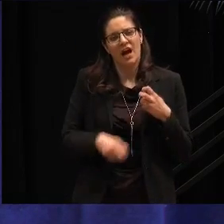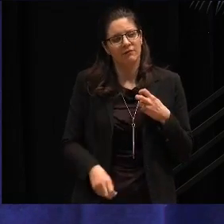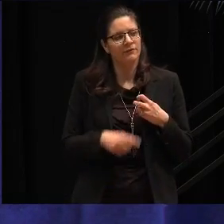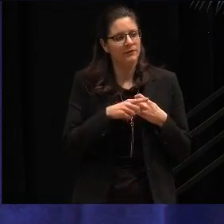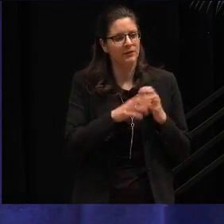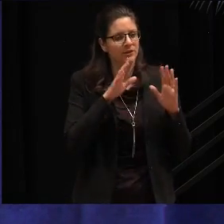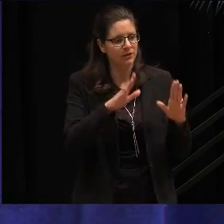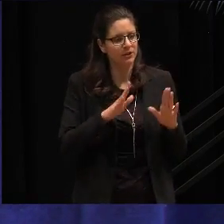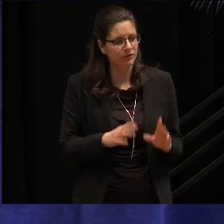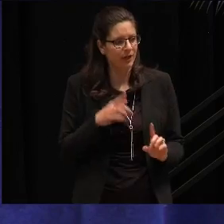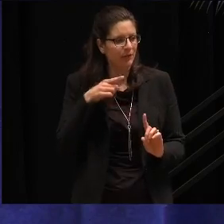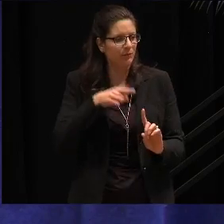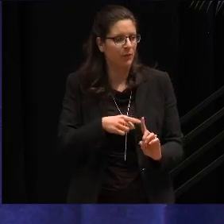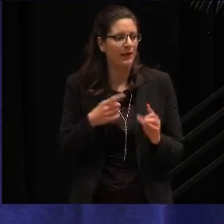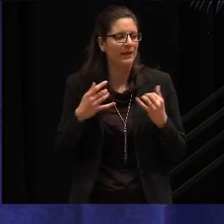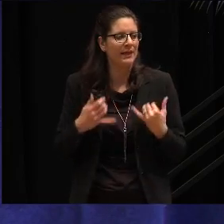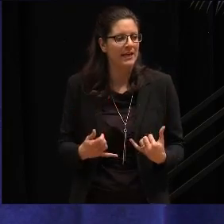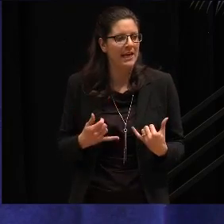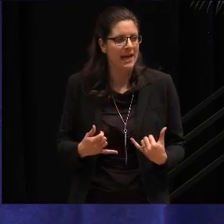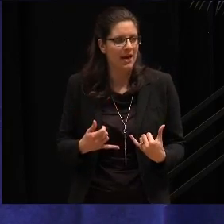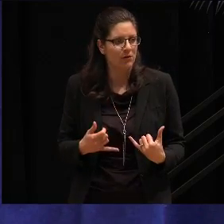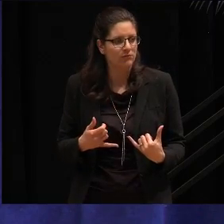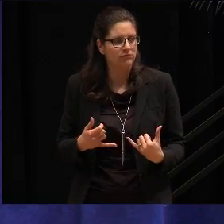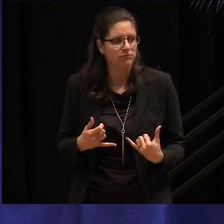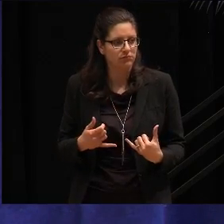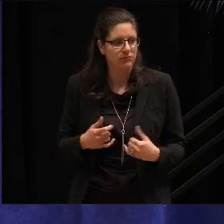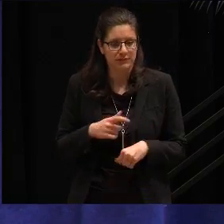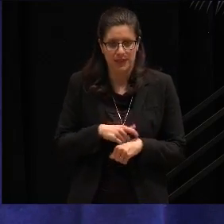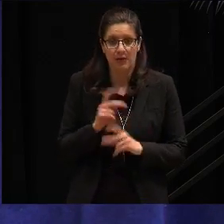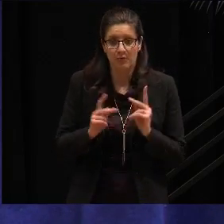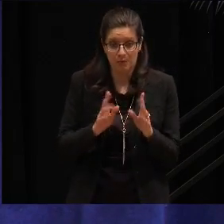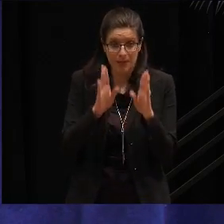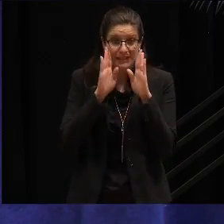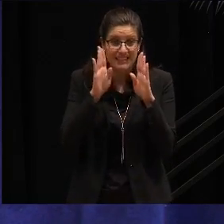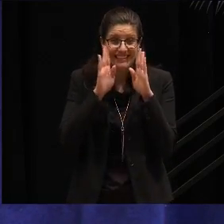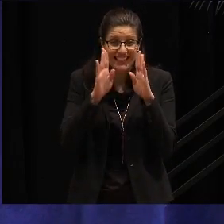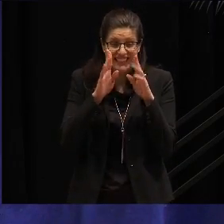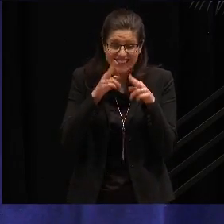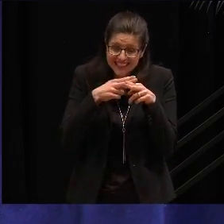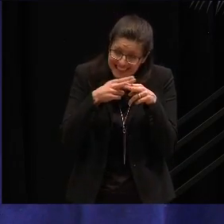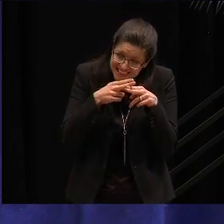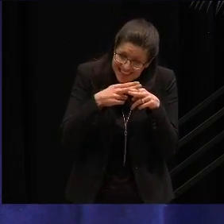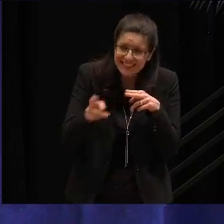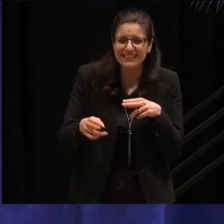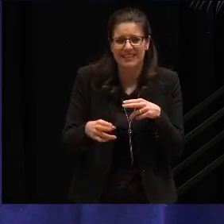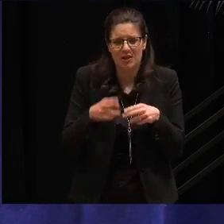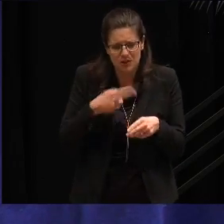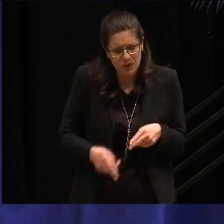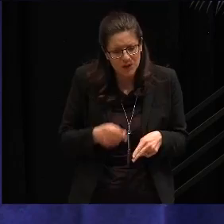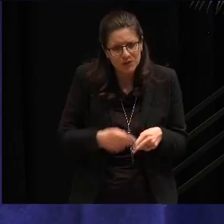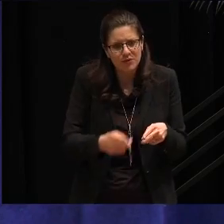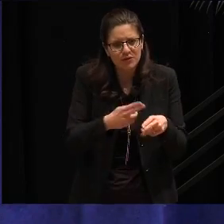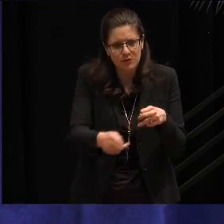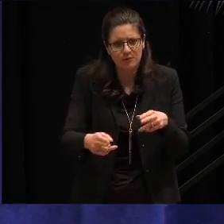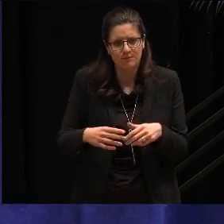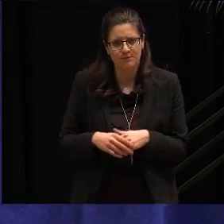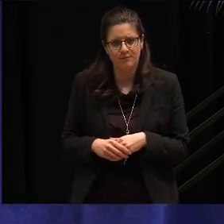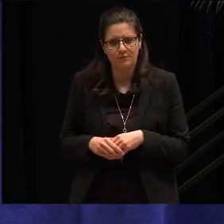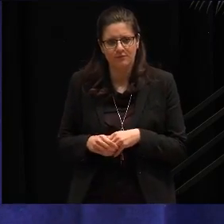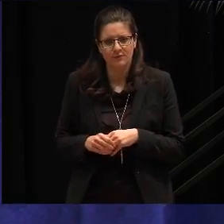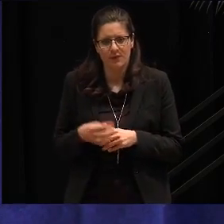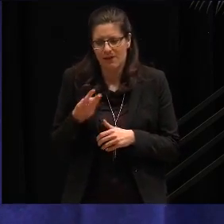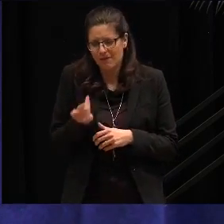great point. We are in an age where people's attention spans are getting shorter, and it's relatively